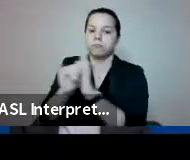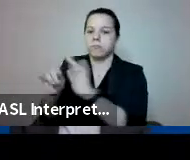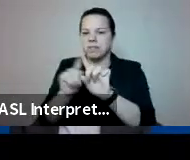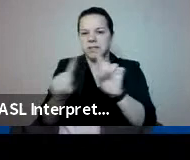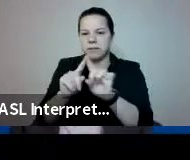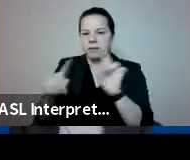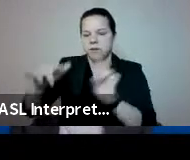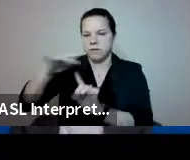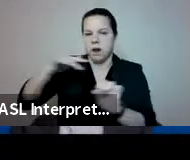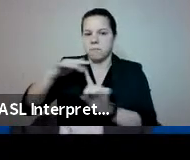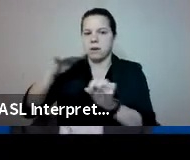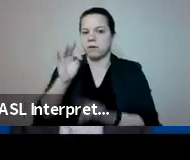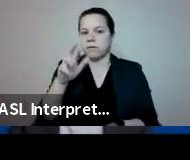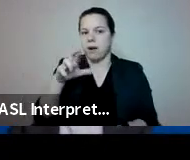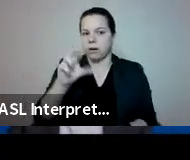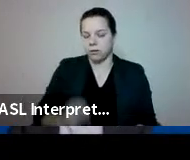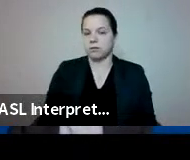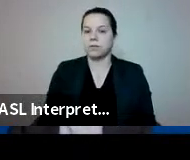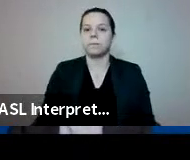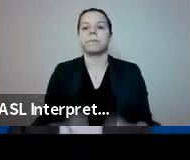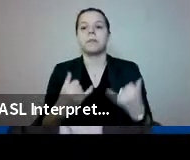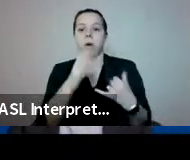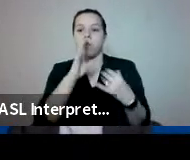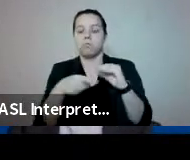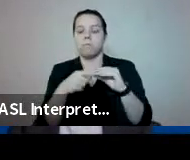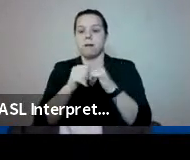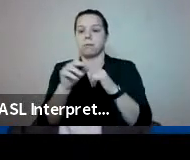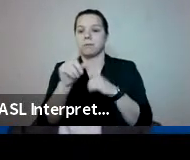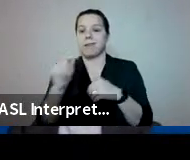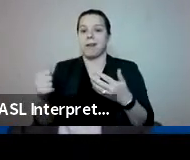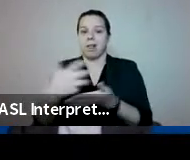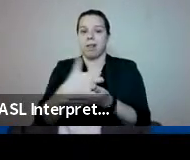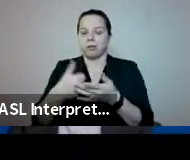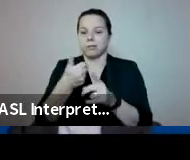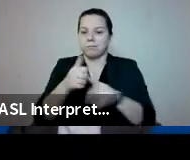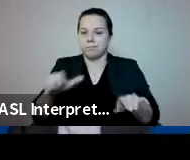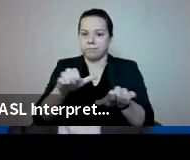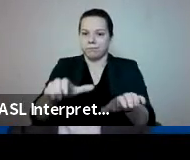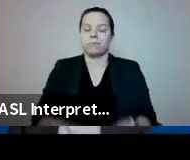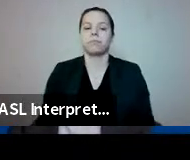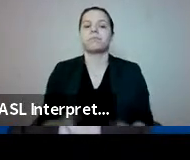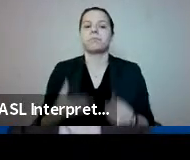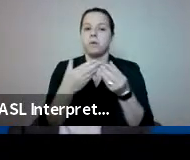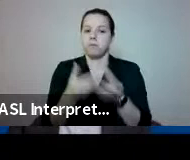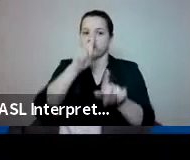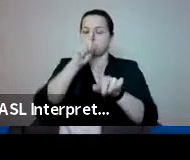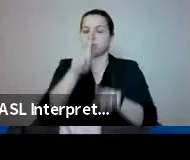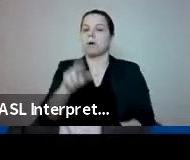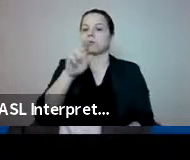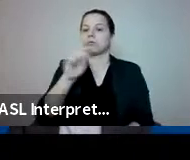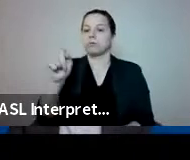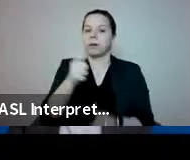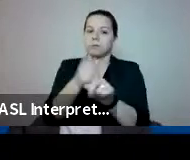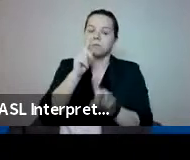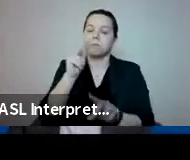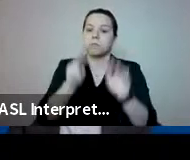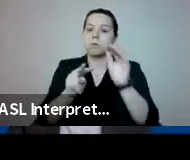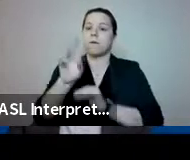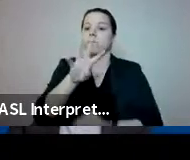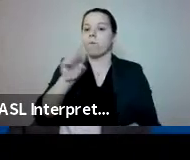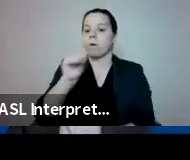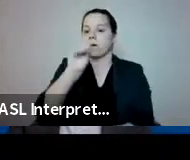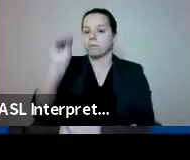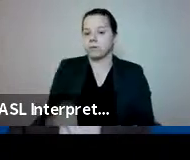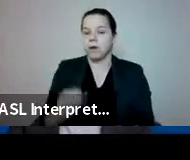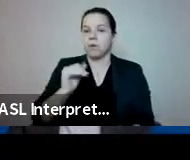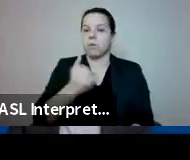environmental factors. Now let's talk about how the data collection effort performed. Overall, our response rate was predicted at 40%, and we achieved